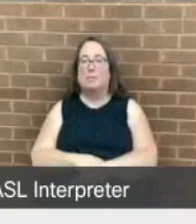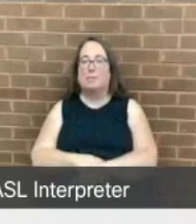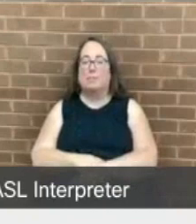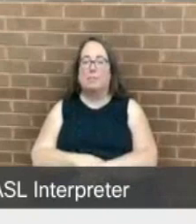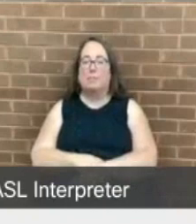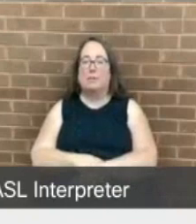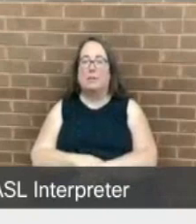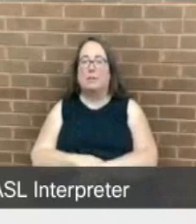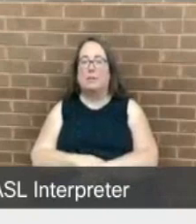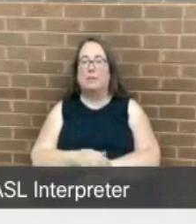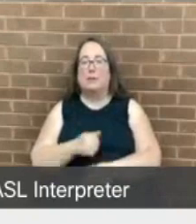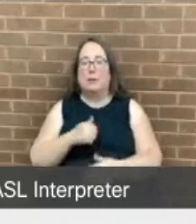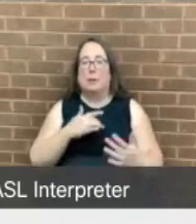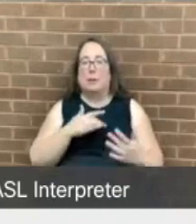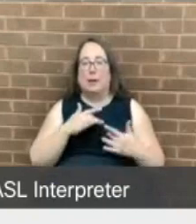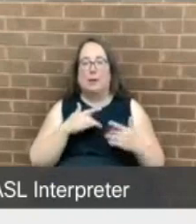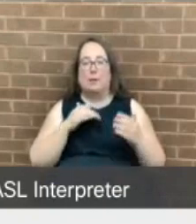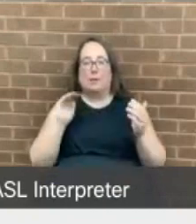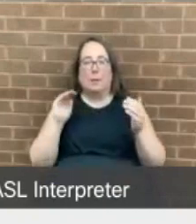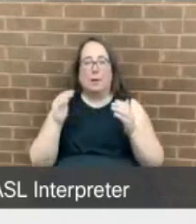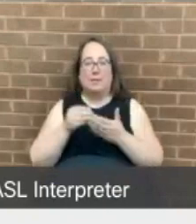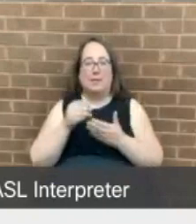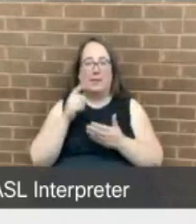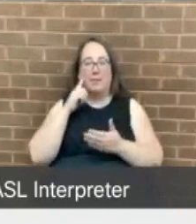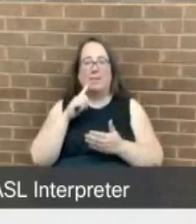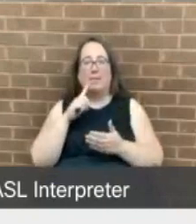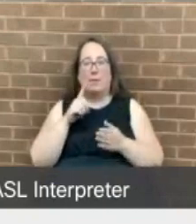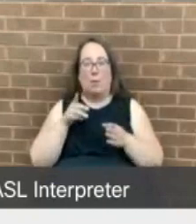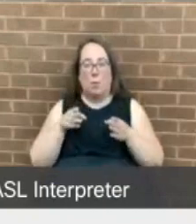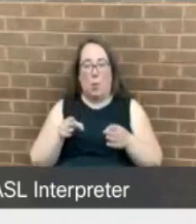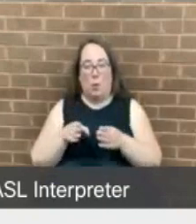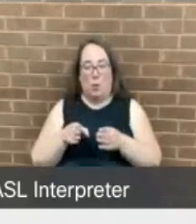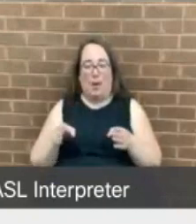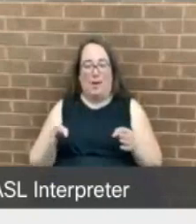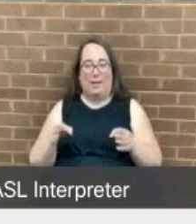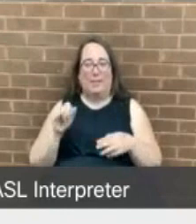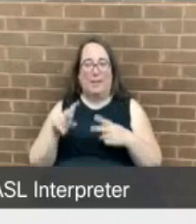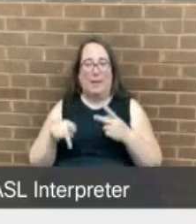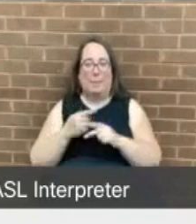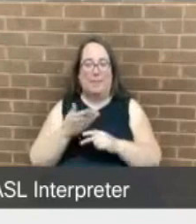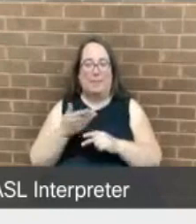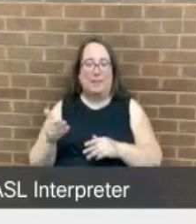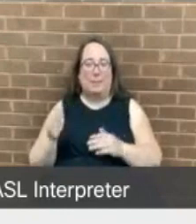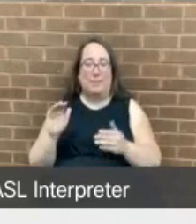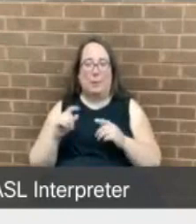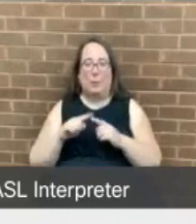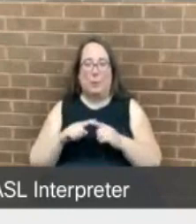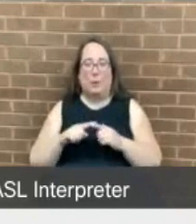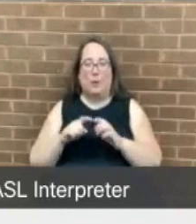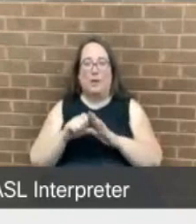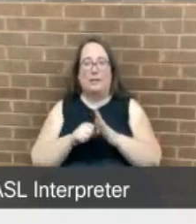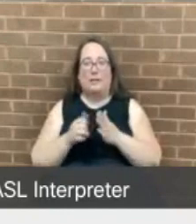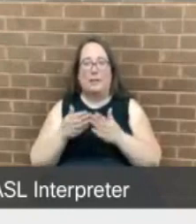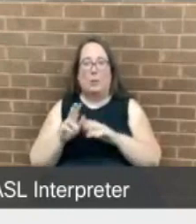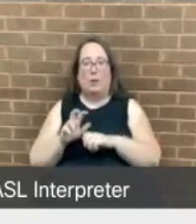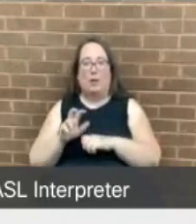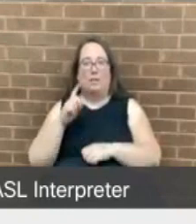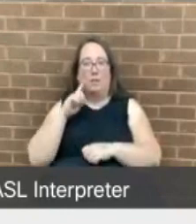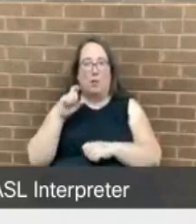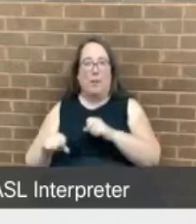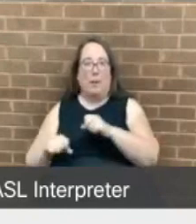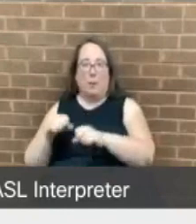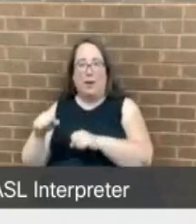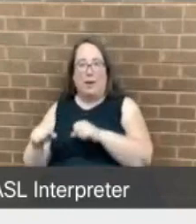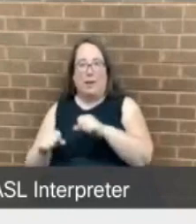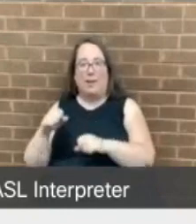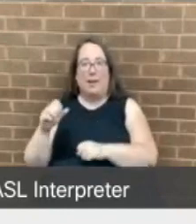look at some of the comparisons of funding for road widening and things like that compared to the statewide allocations for bikeway and TAP